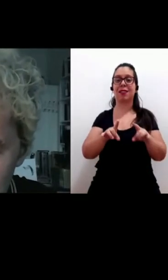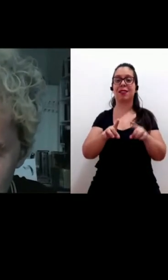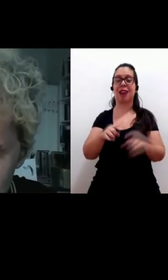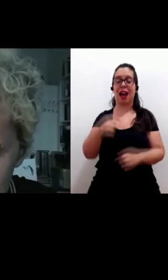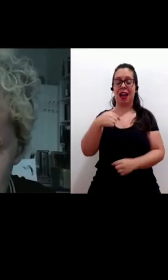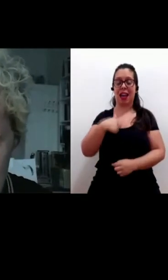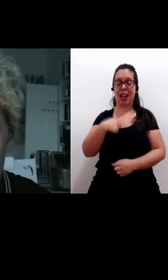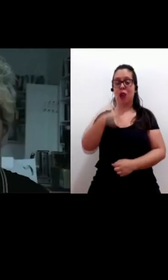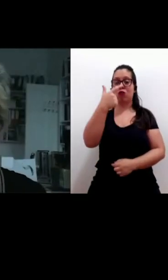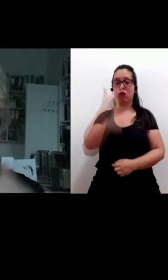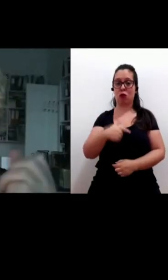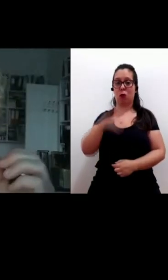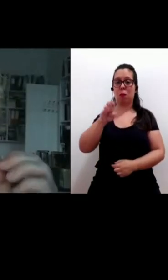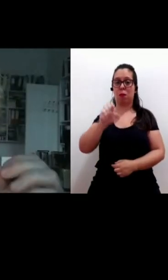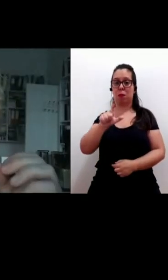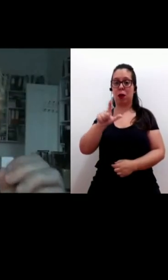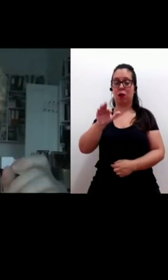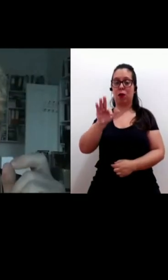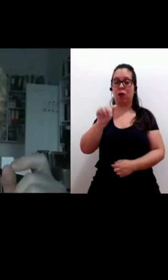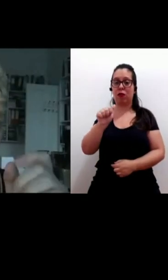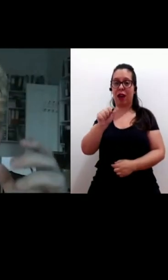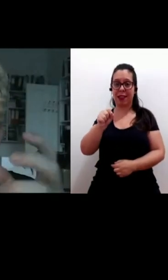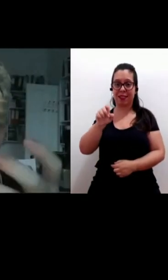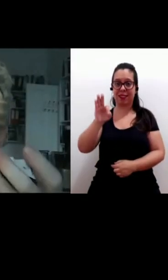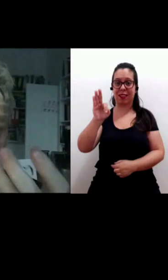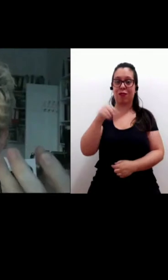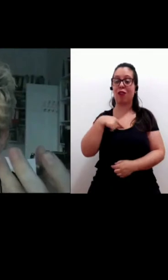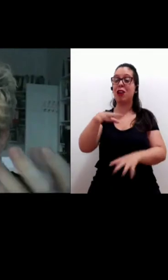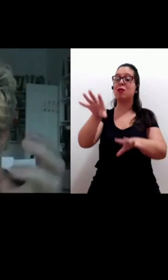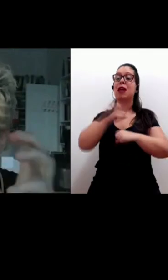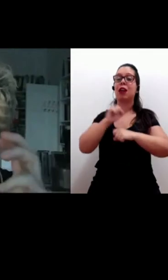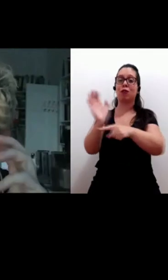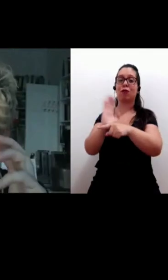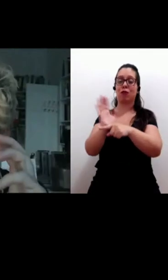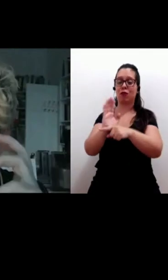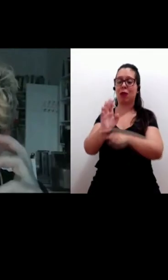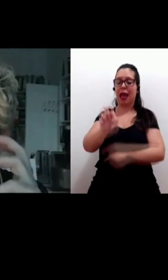Cuba, I Am Cuba. You know, that idea. Yes, of course. Where a country